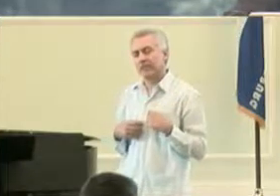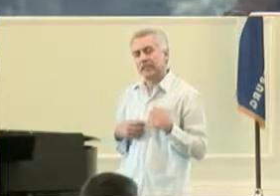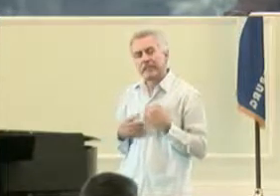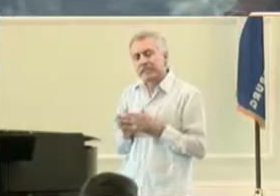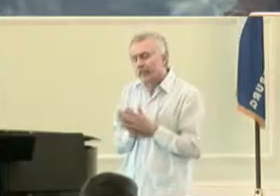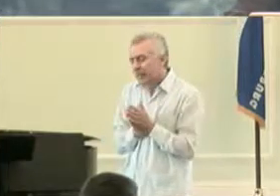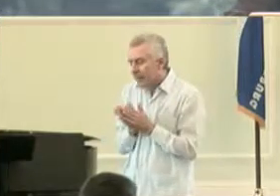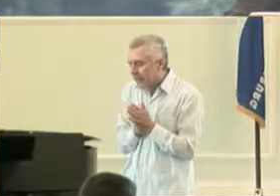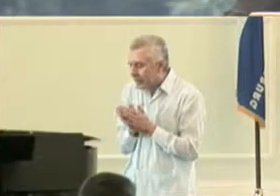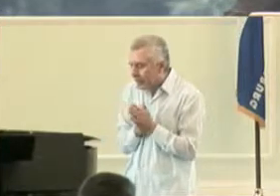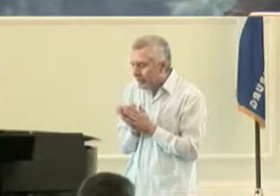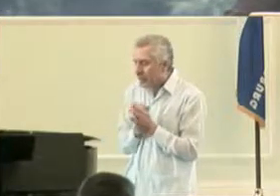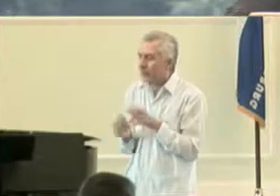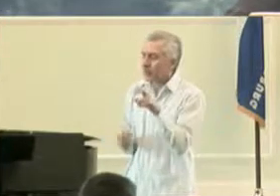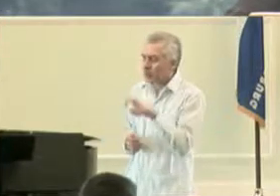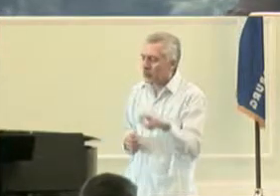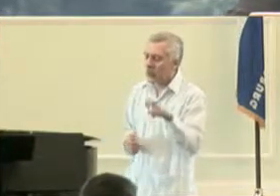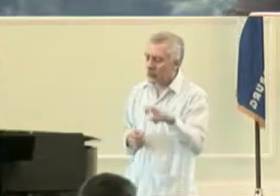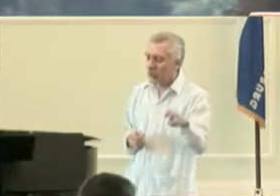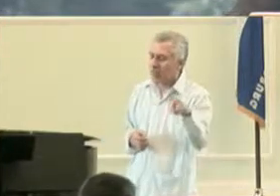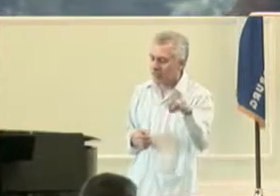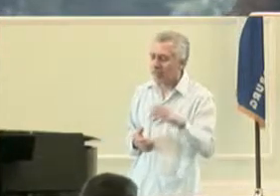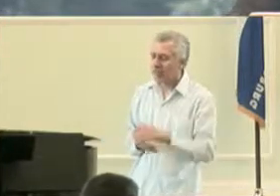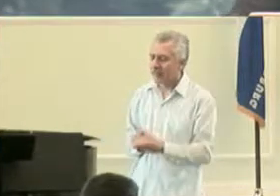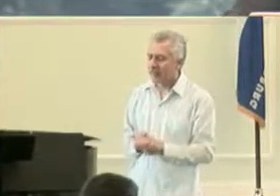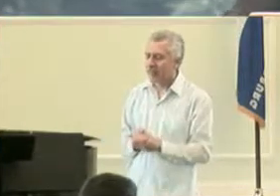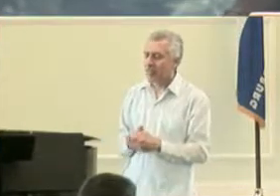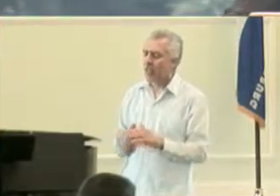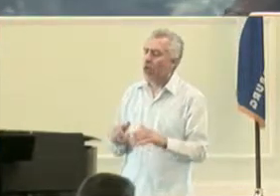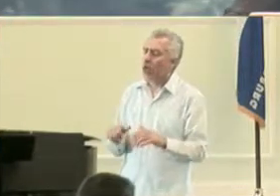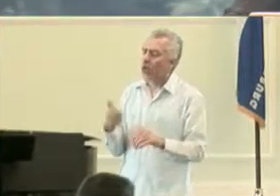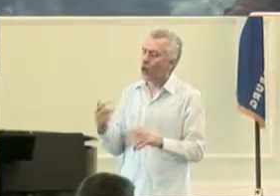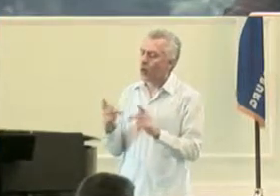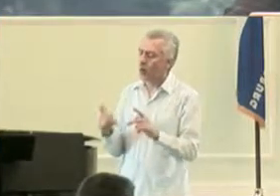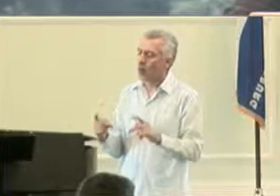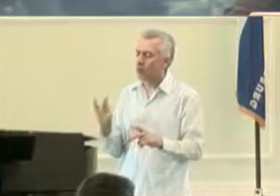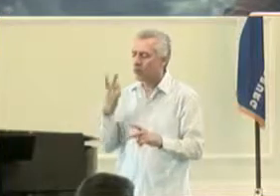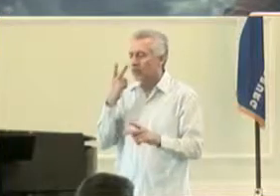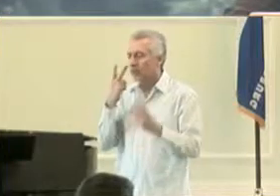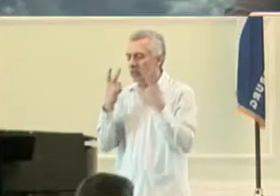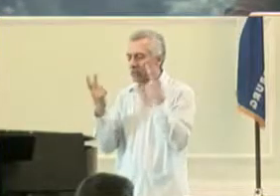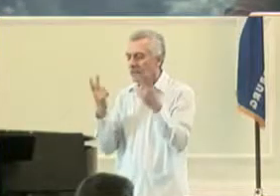place. Some of us are going to see family.